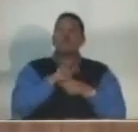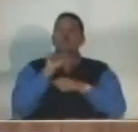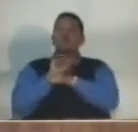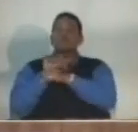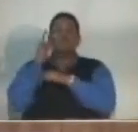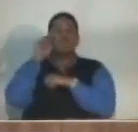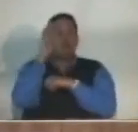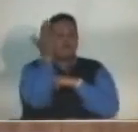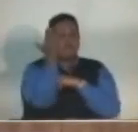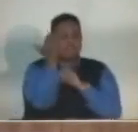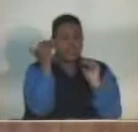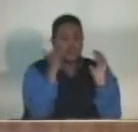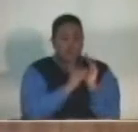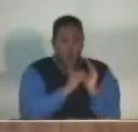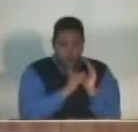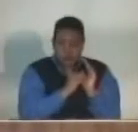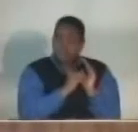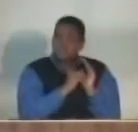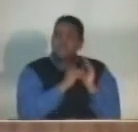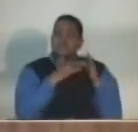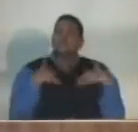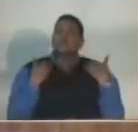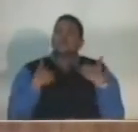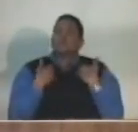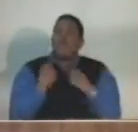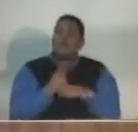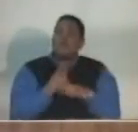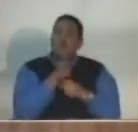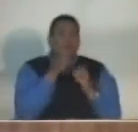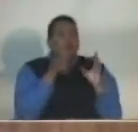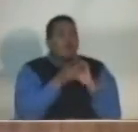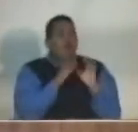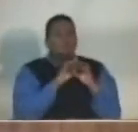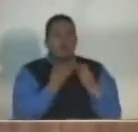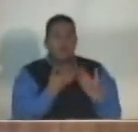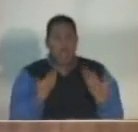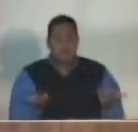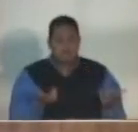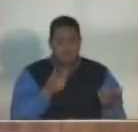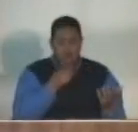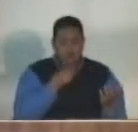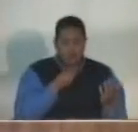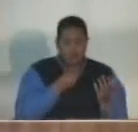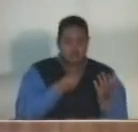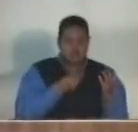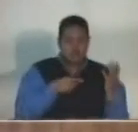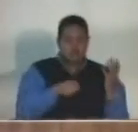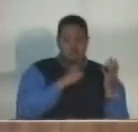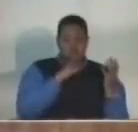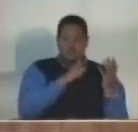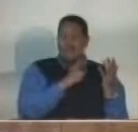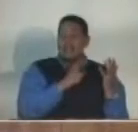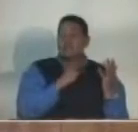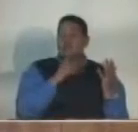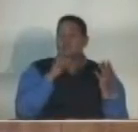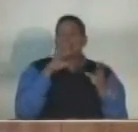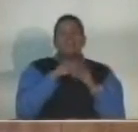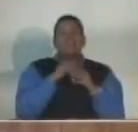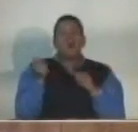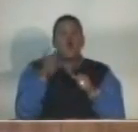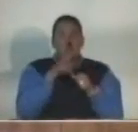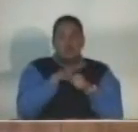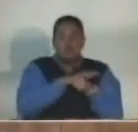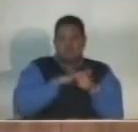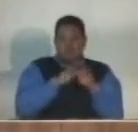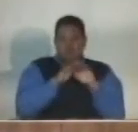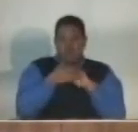for 15,000 unattached youth per year. It's funded, Mr. Speaker. This will touch every constituency,